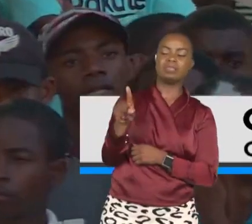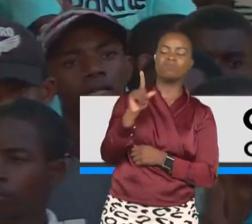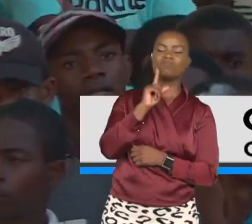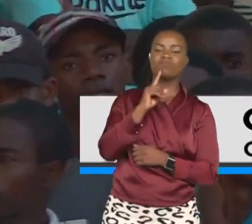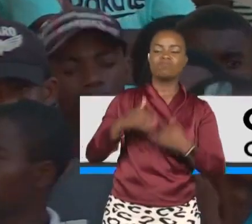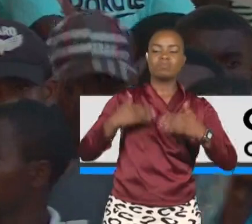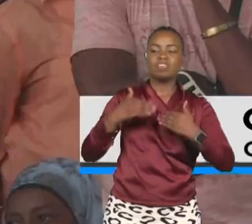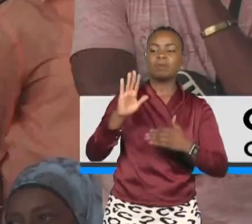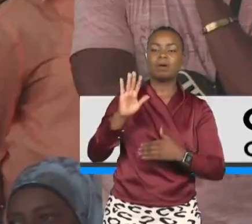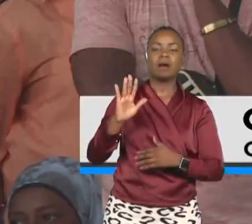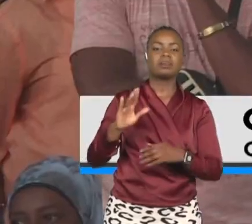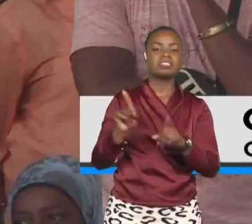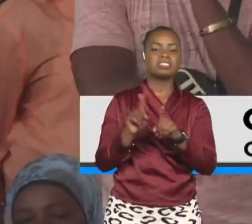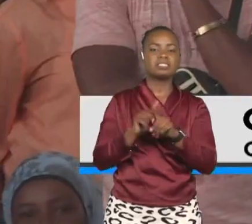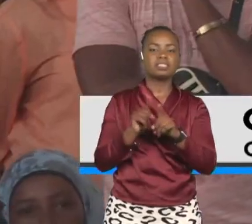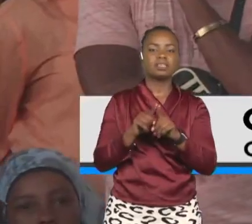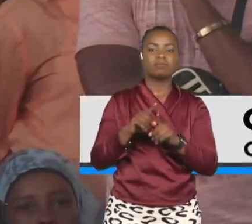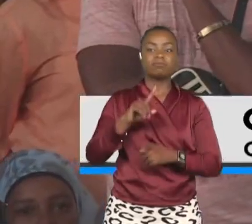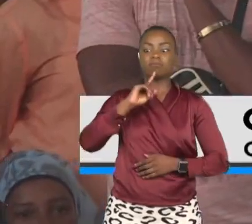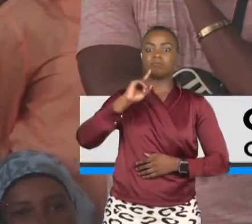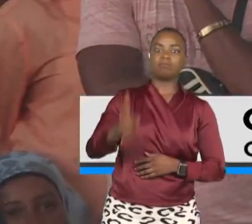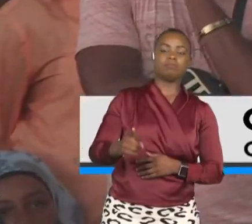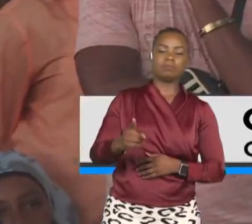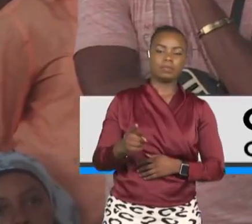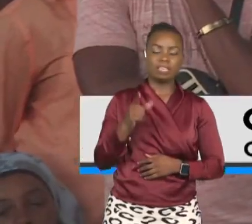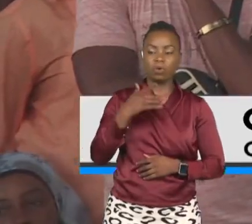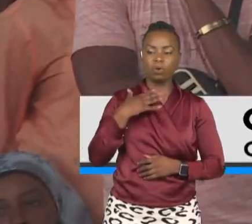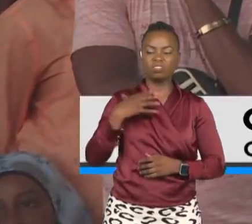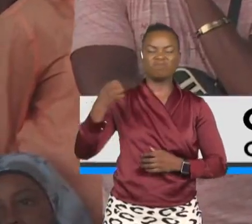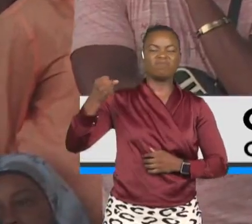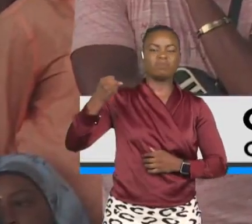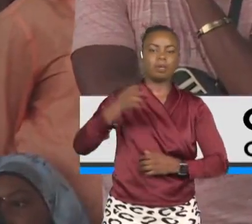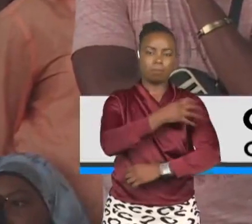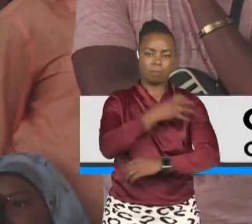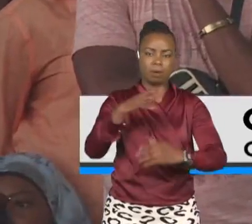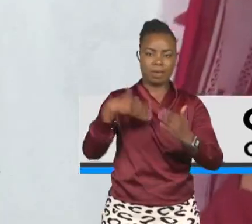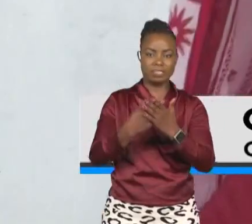is authoritarian and accuse him of trying to hang on in power until